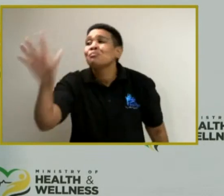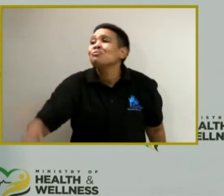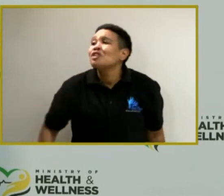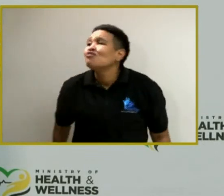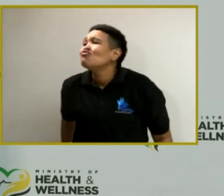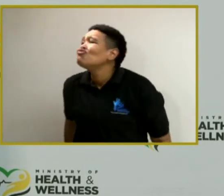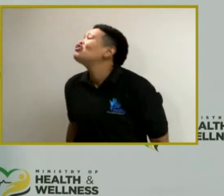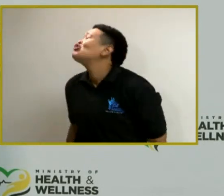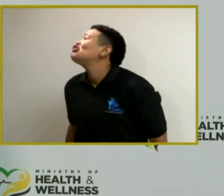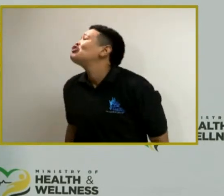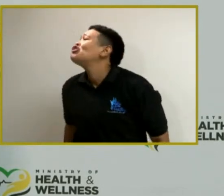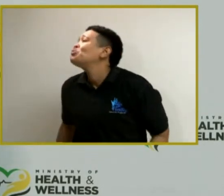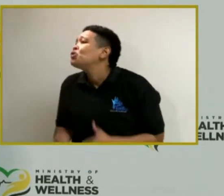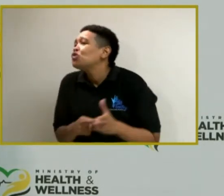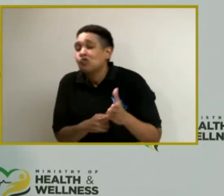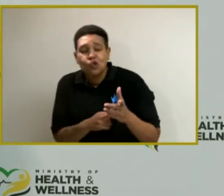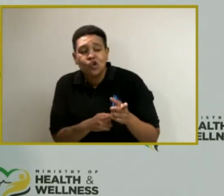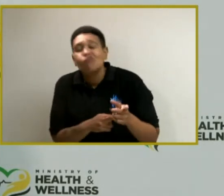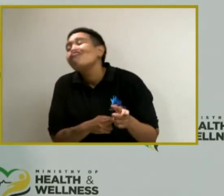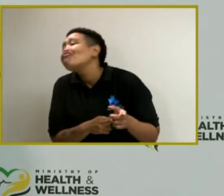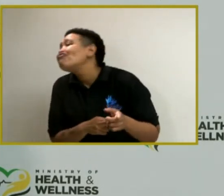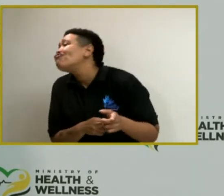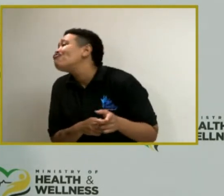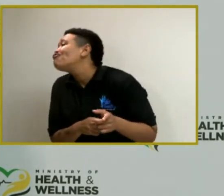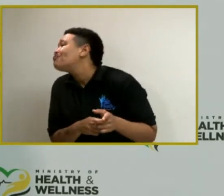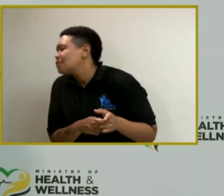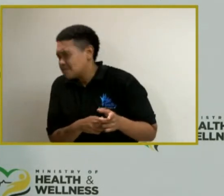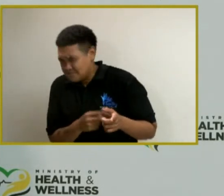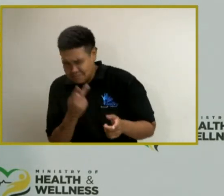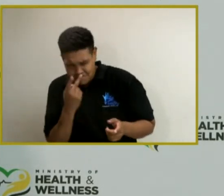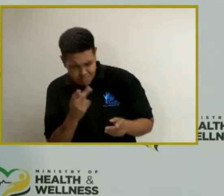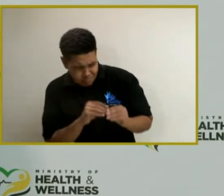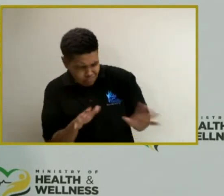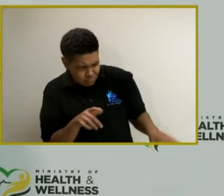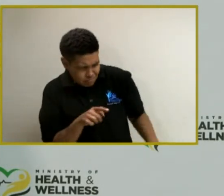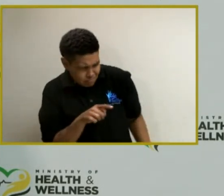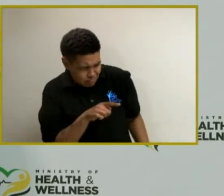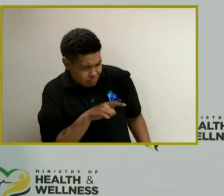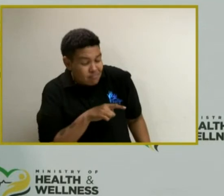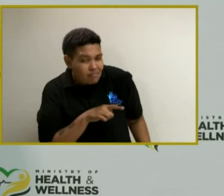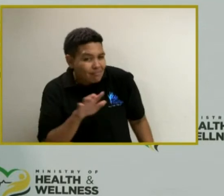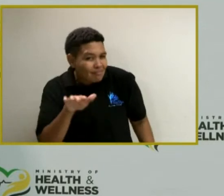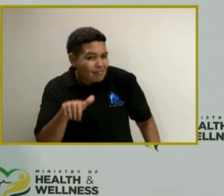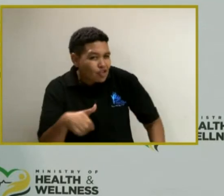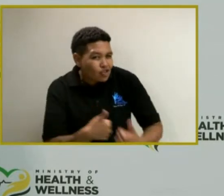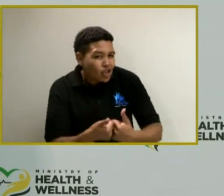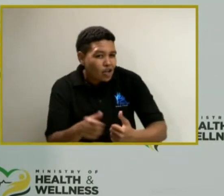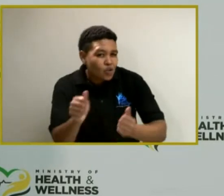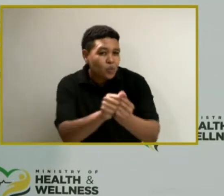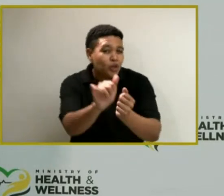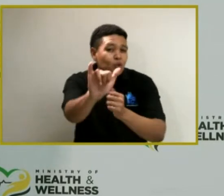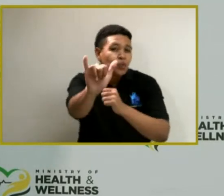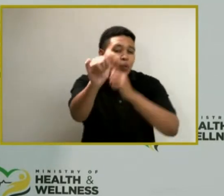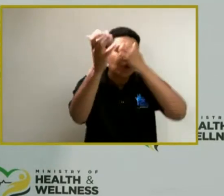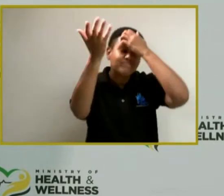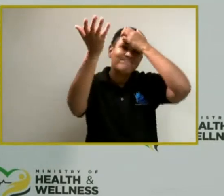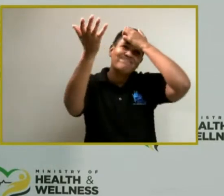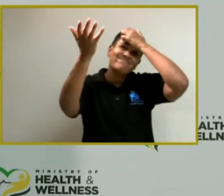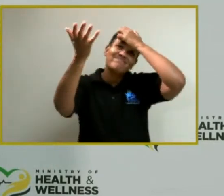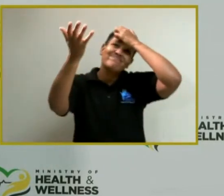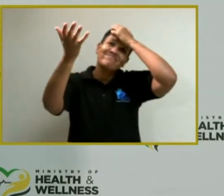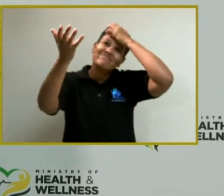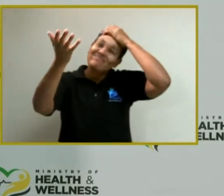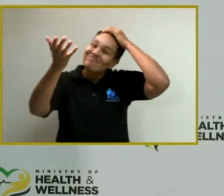important point, I should add, because this is a challenge with even adding